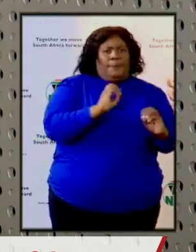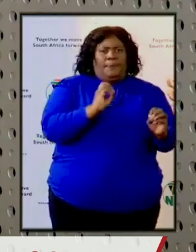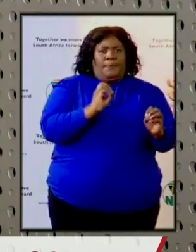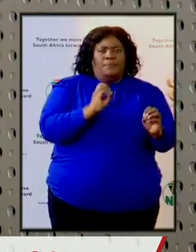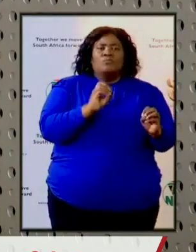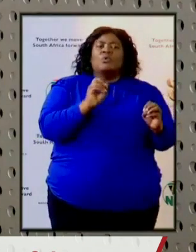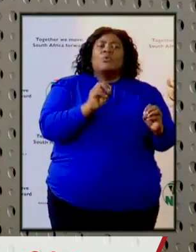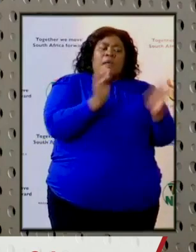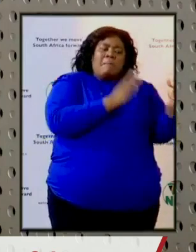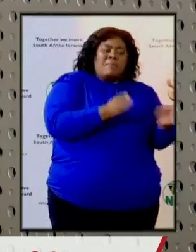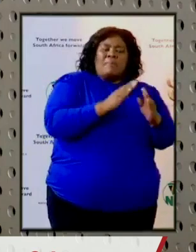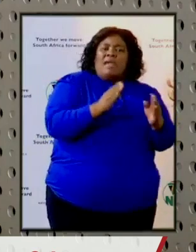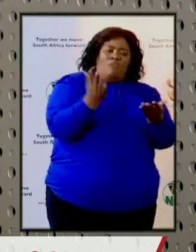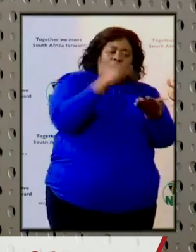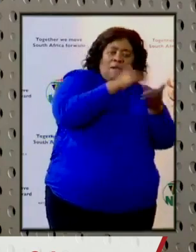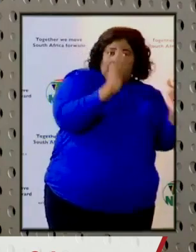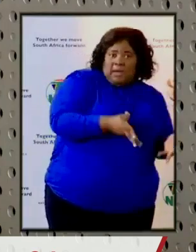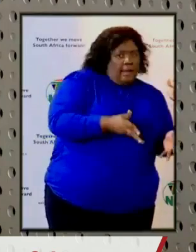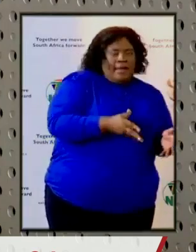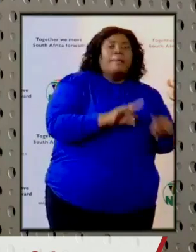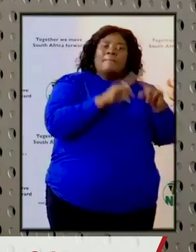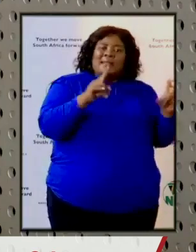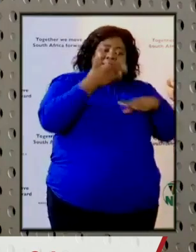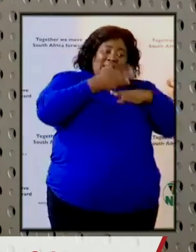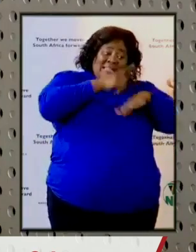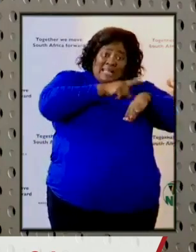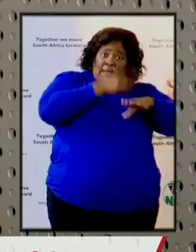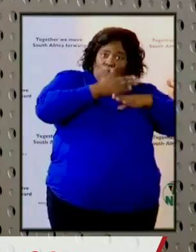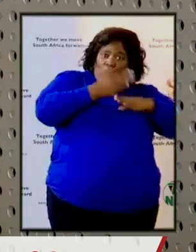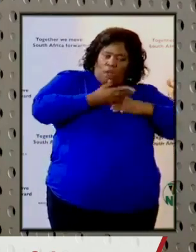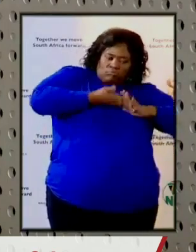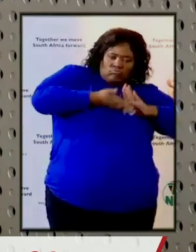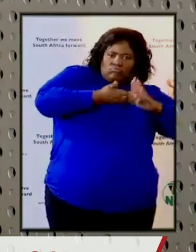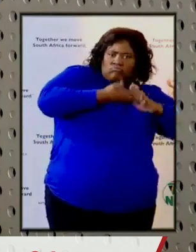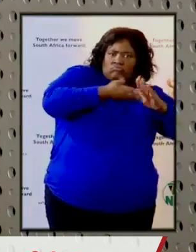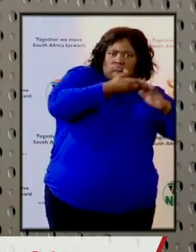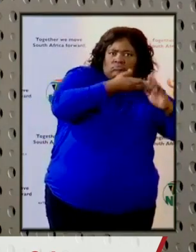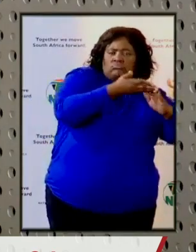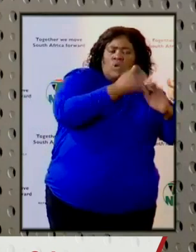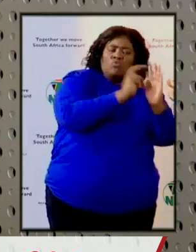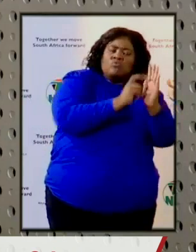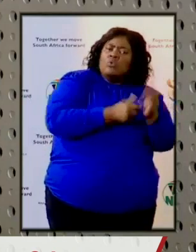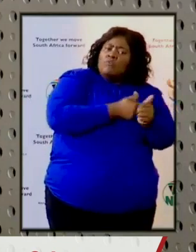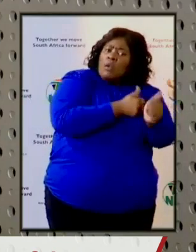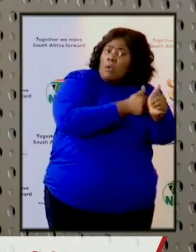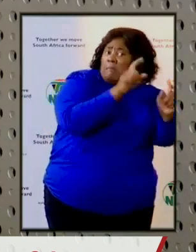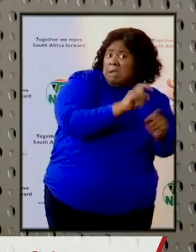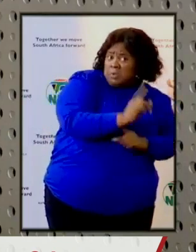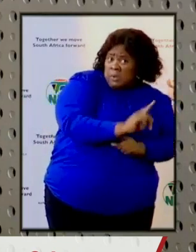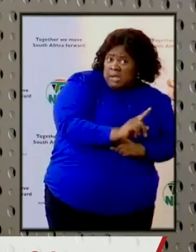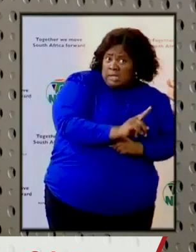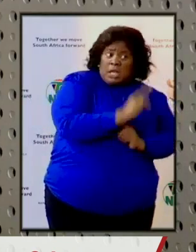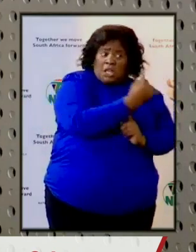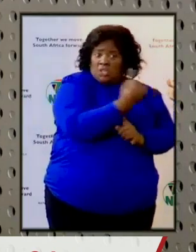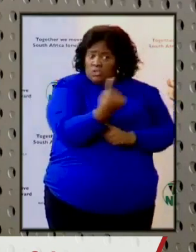but also when work is continuing, what are the measures that each company is